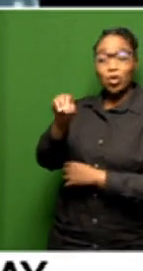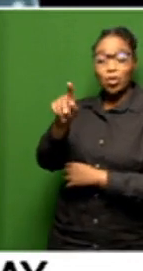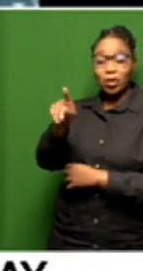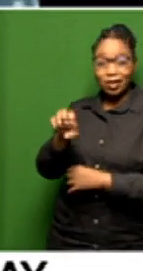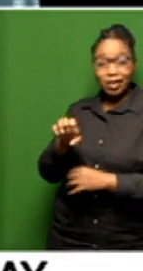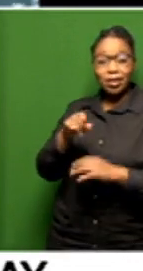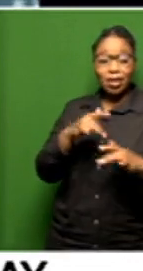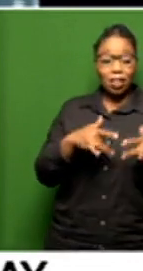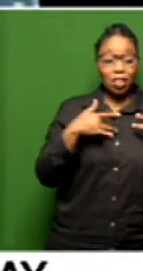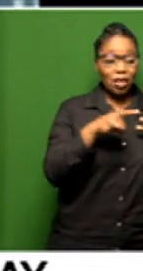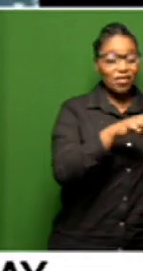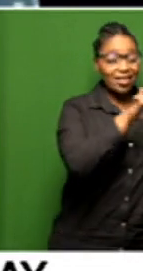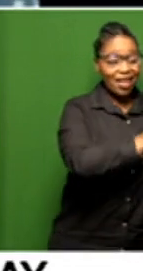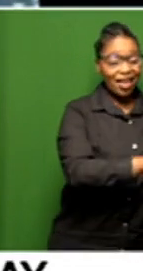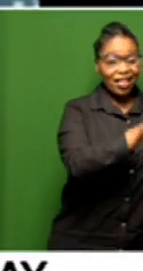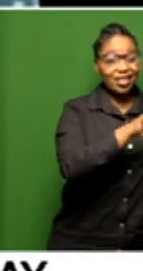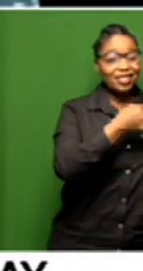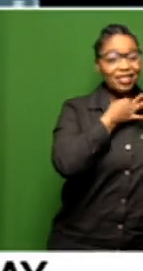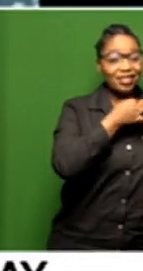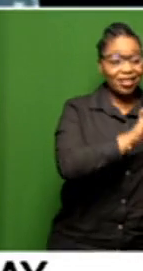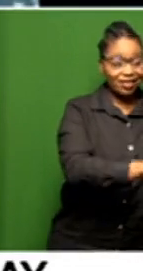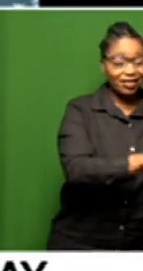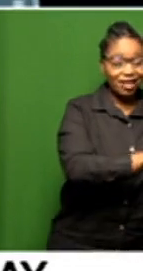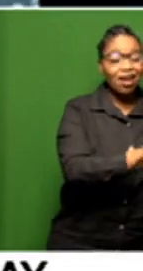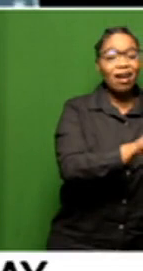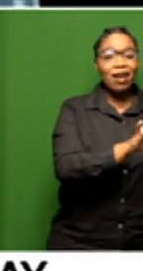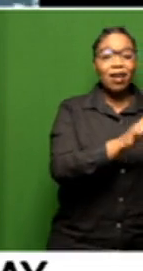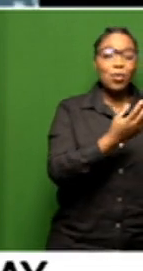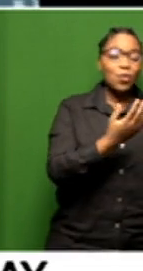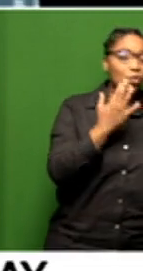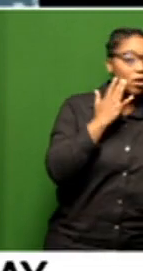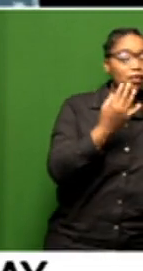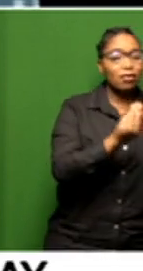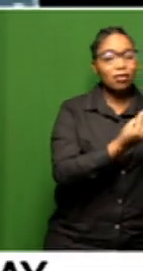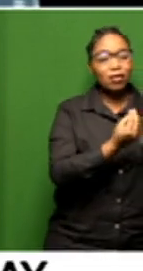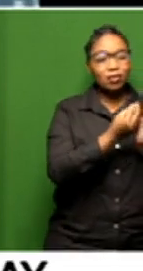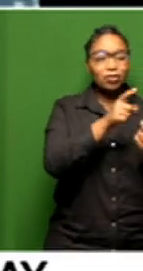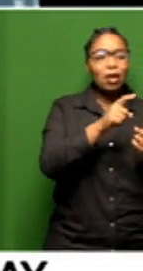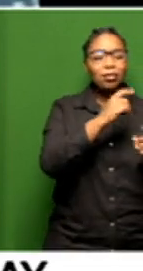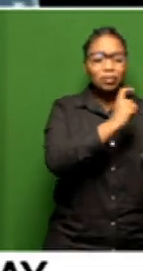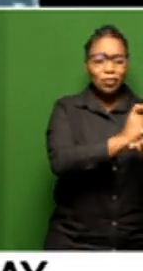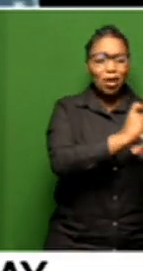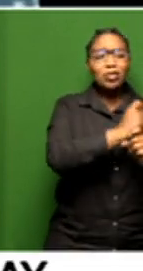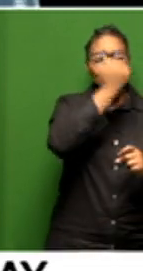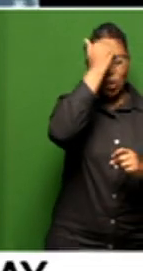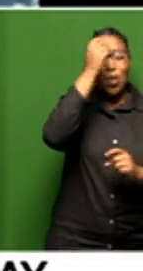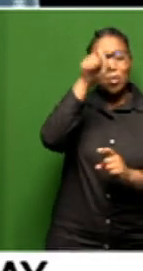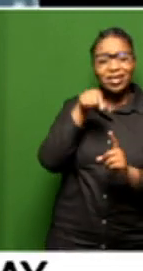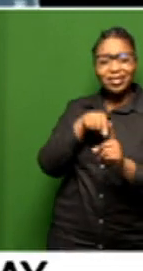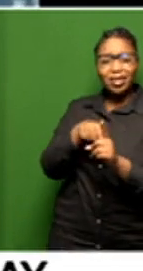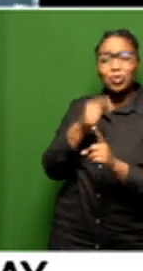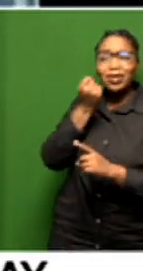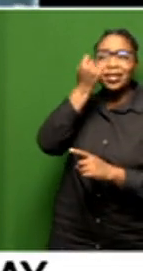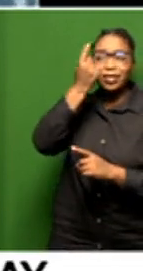England, when things were really difficult, one person whom he knew would understand when he screams for